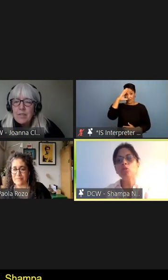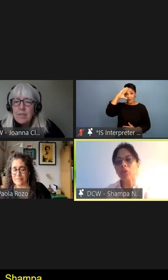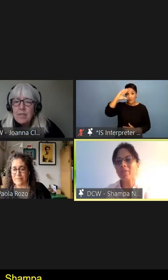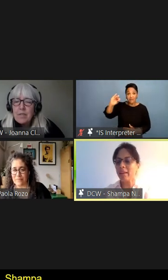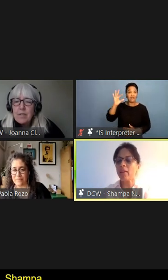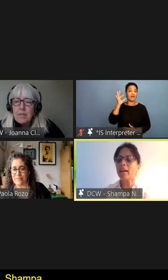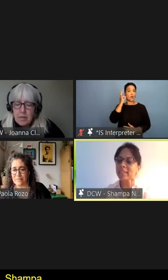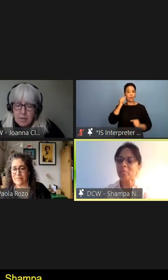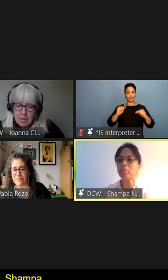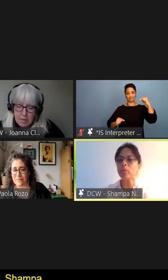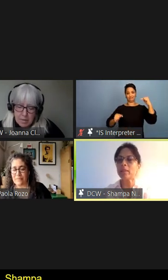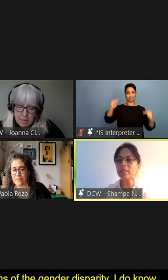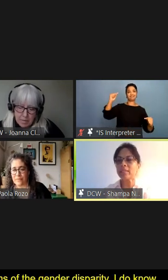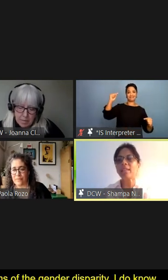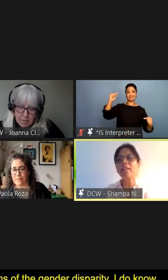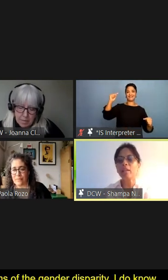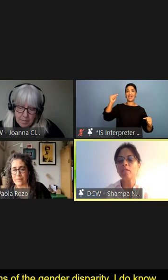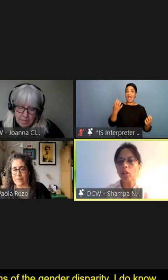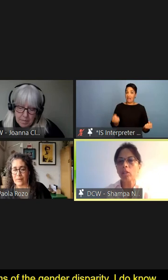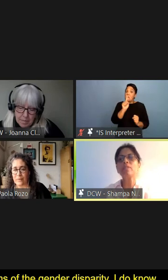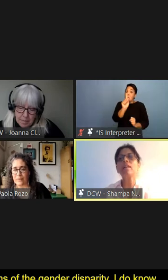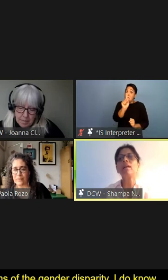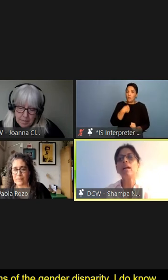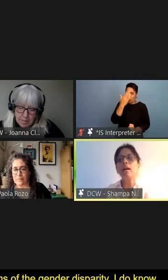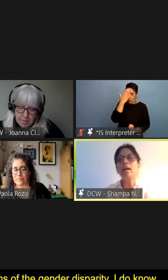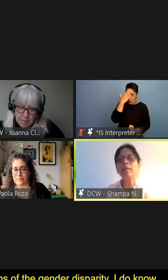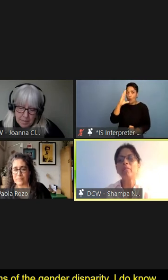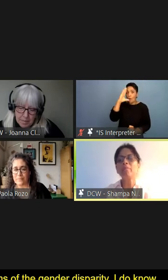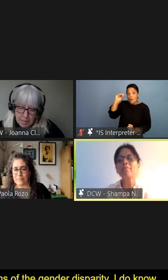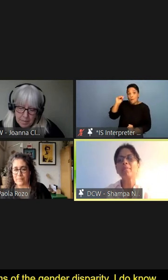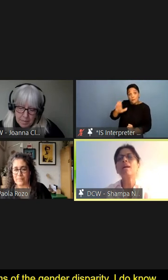I do know that there are some brothers involved.